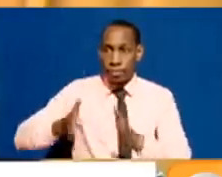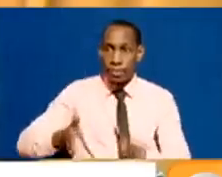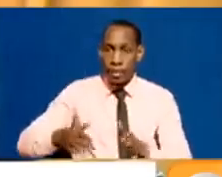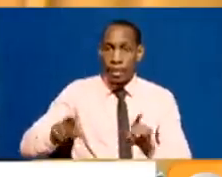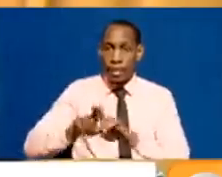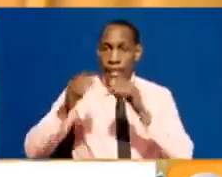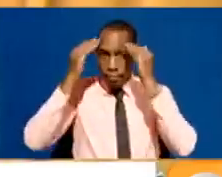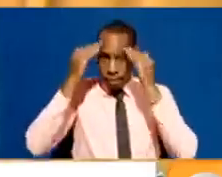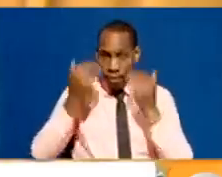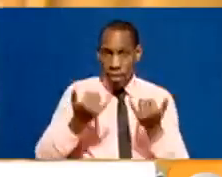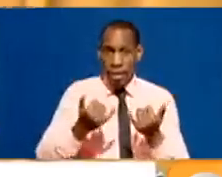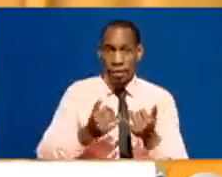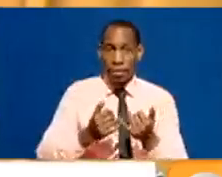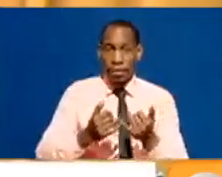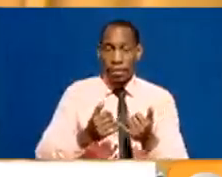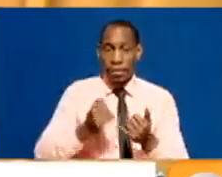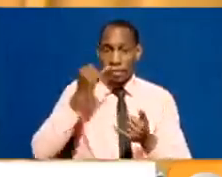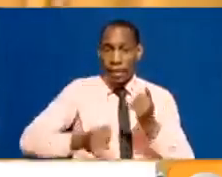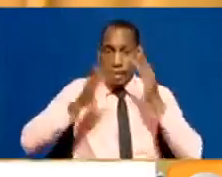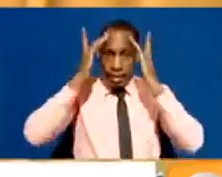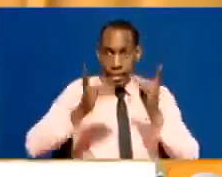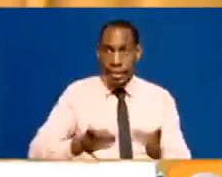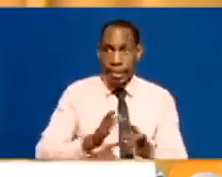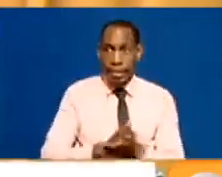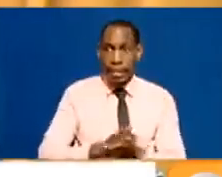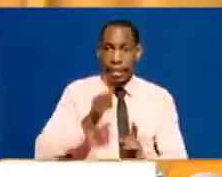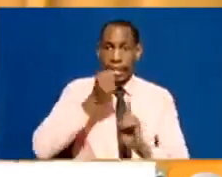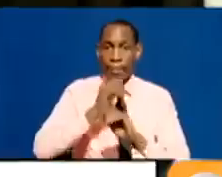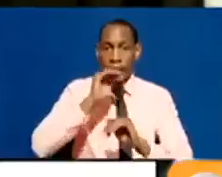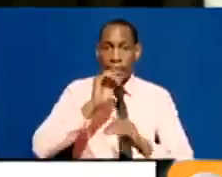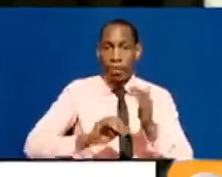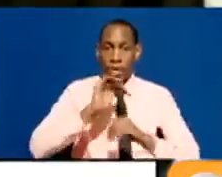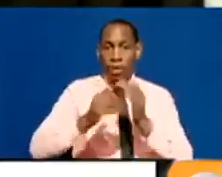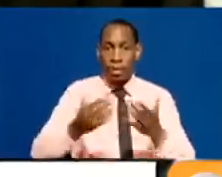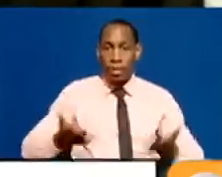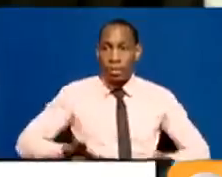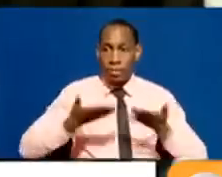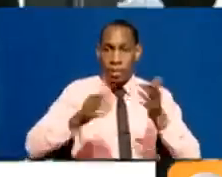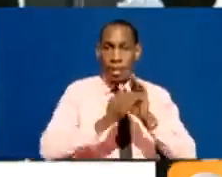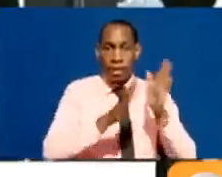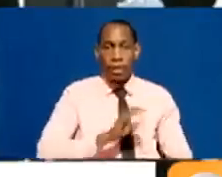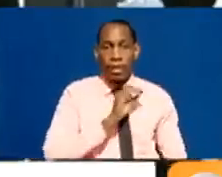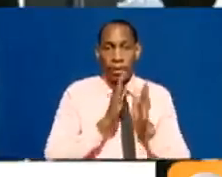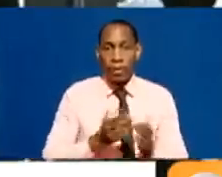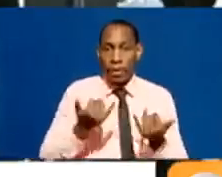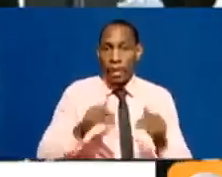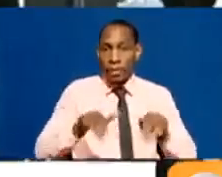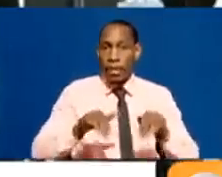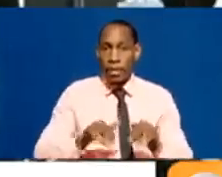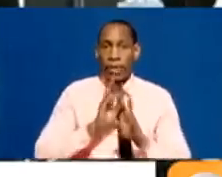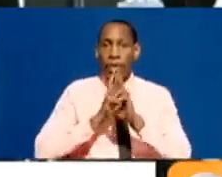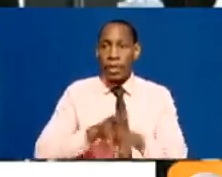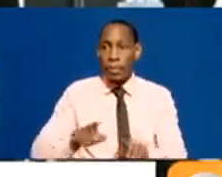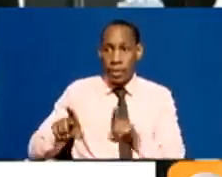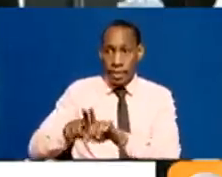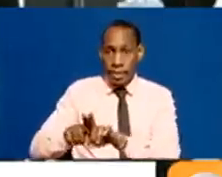then the court will ultimately determine what is the import of all the things you are saying. Mawakili wa walalamishi sasa wakisubiri ripoti